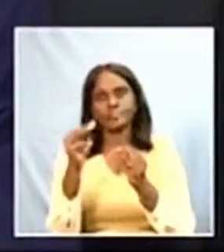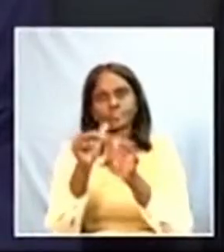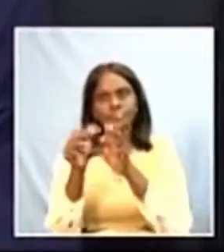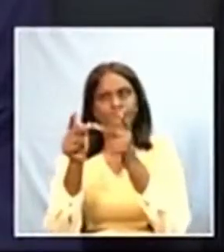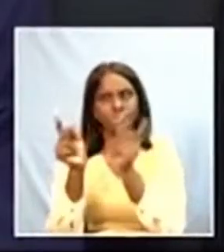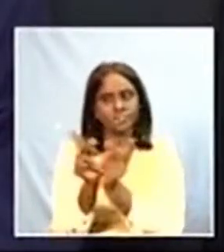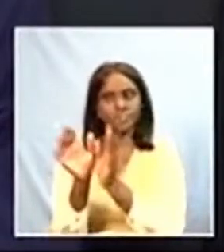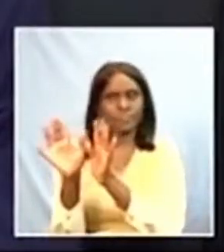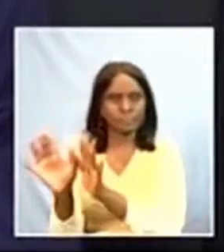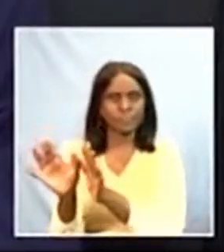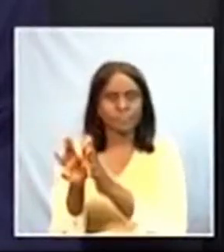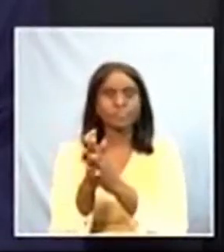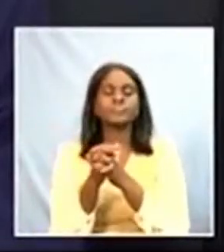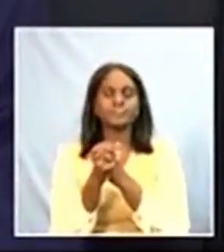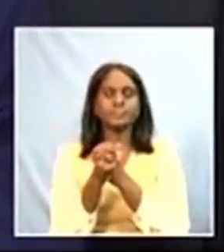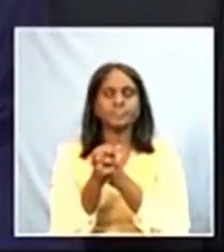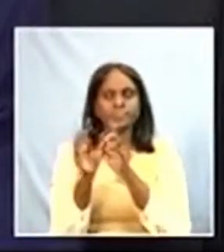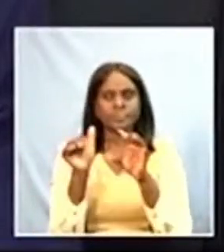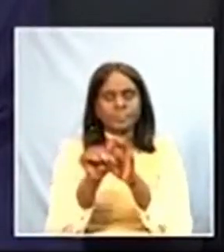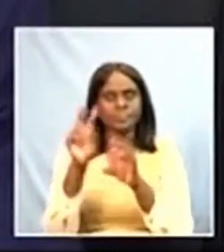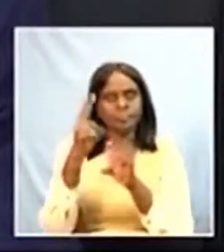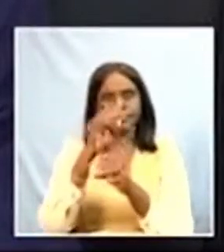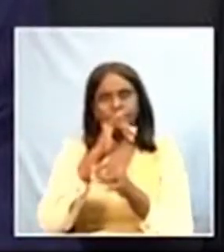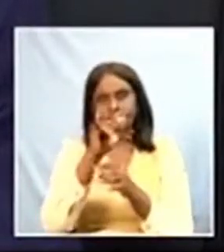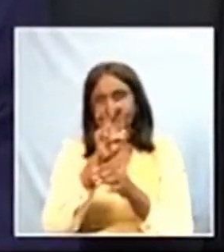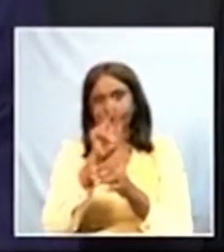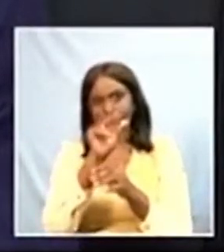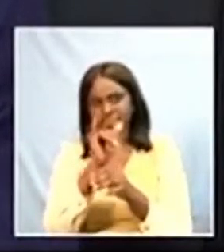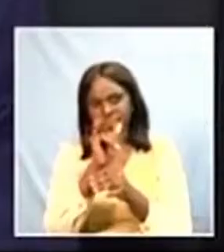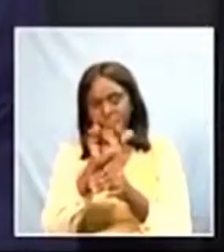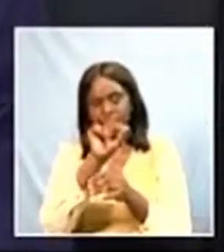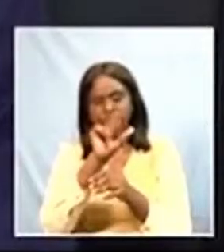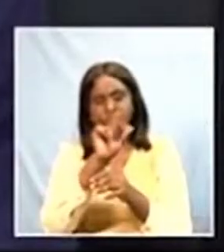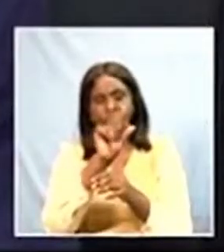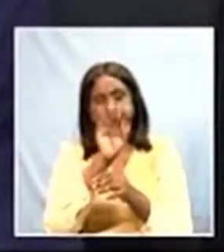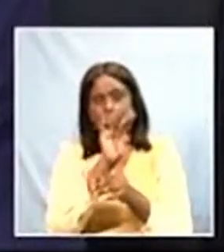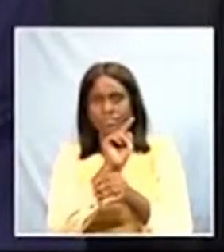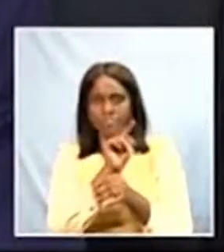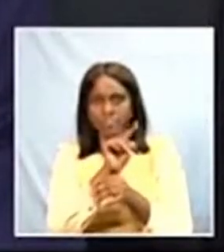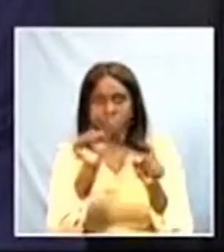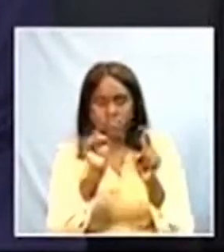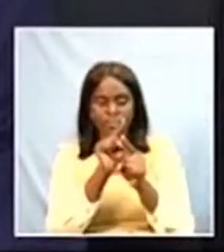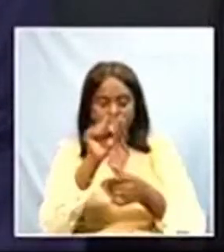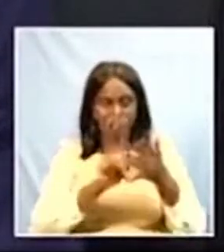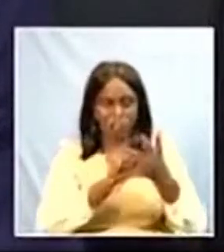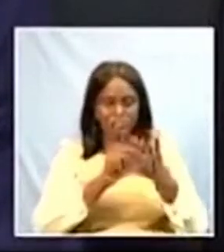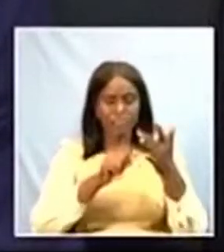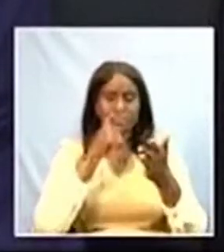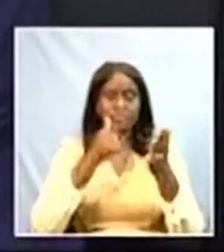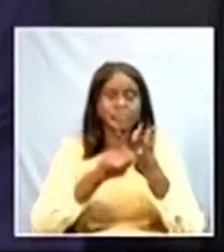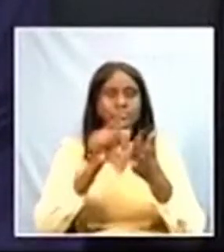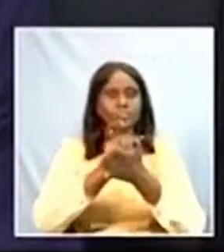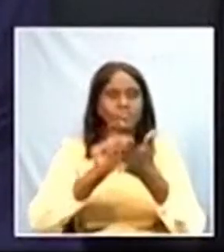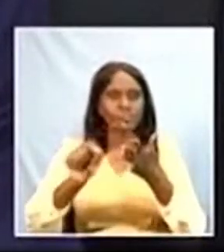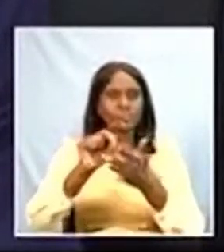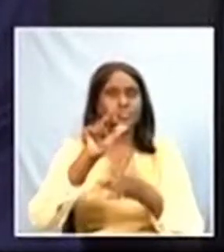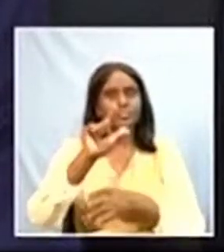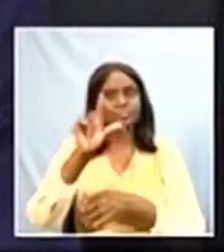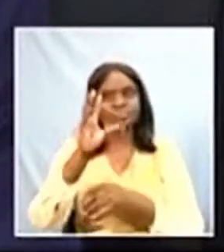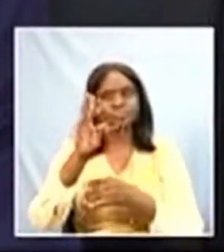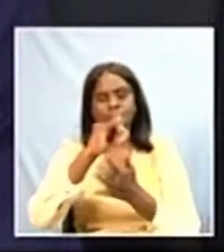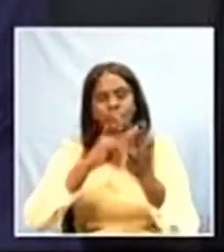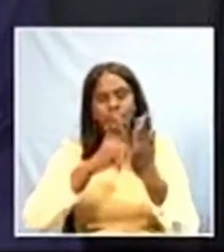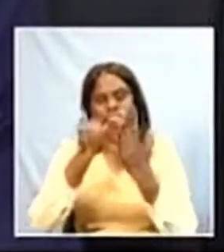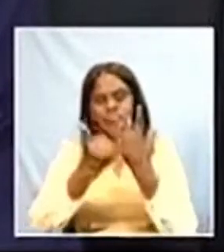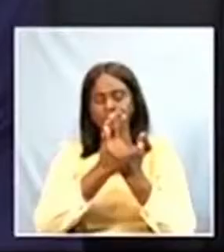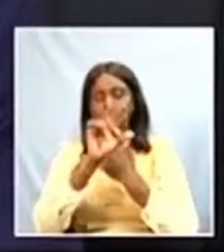site on 2nd July 2024. The termination letter was written on the 26th